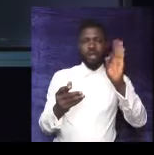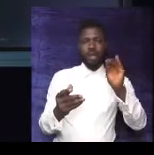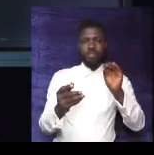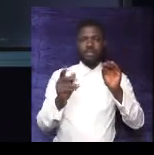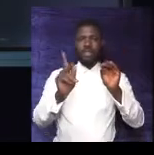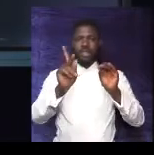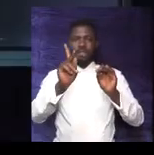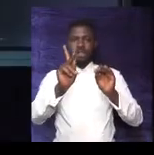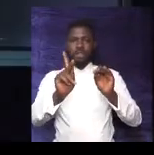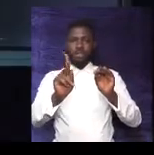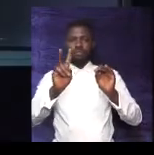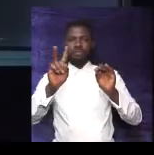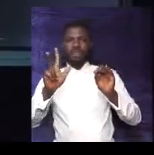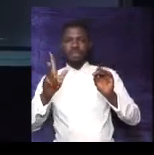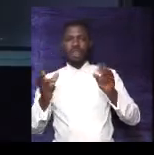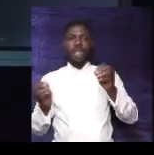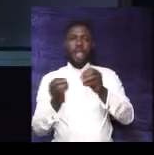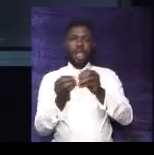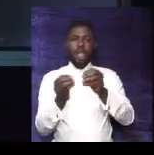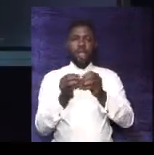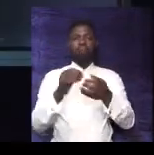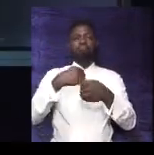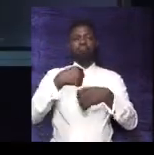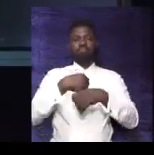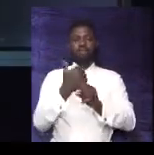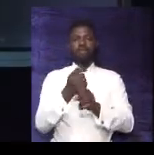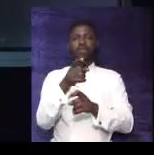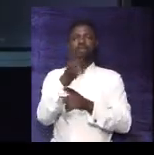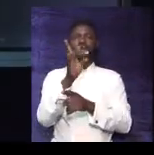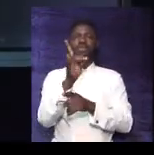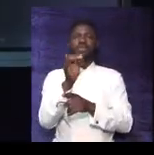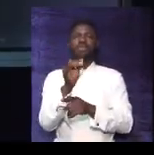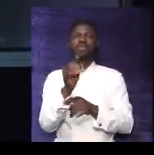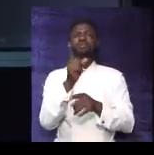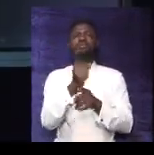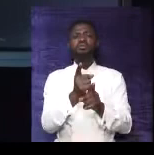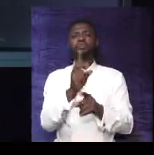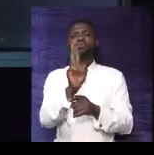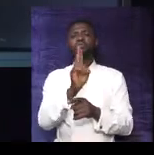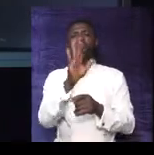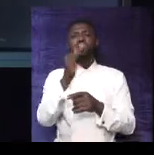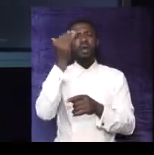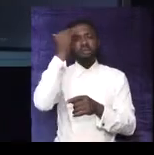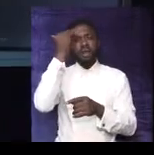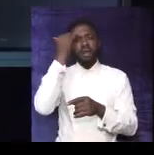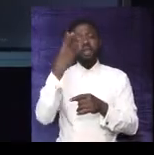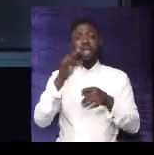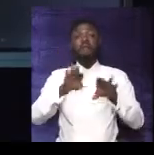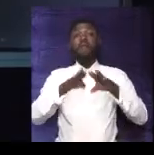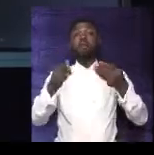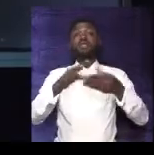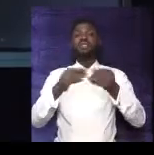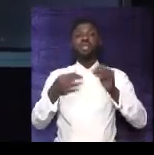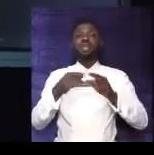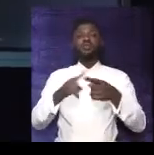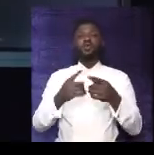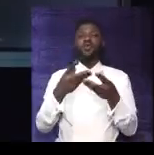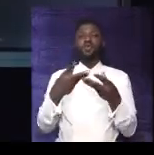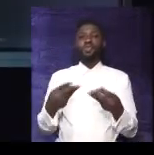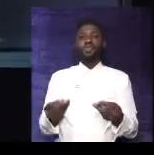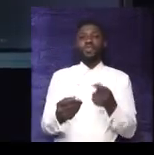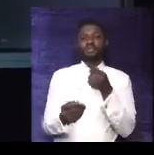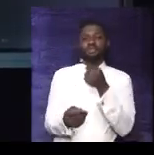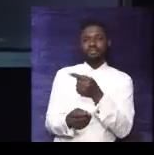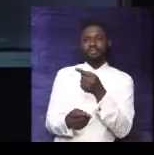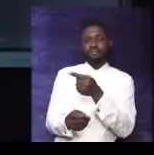angles must add up to 180 degrees. So all you have to do, my friend, now is to use your knowledge of open sentences to